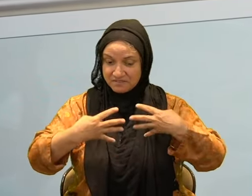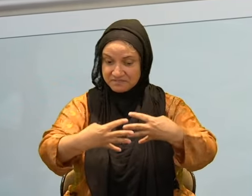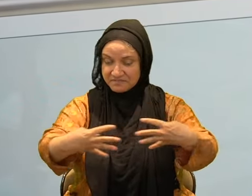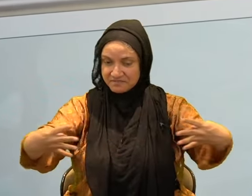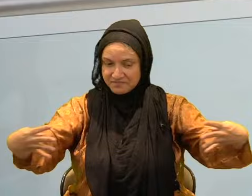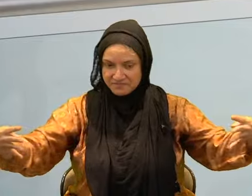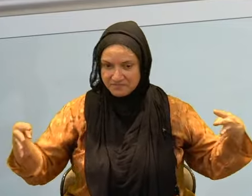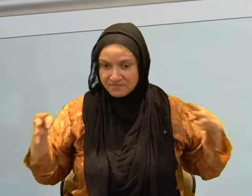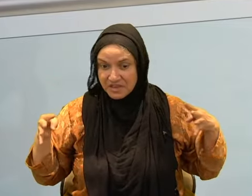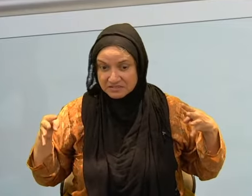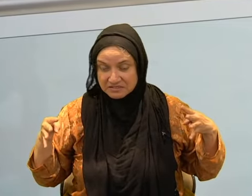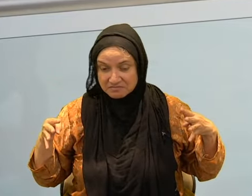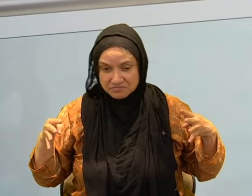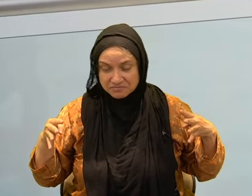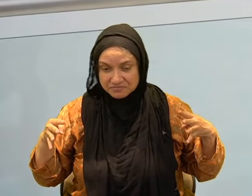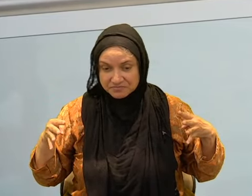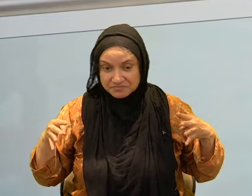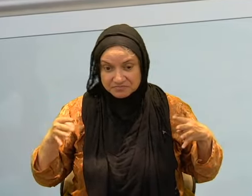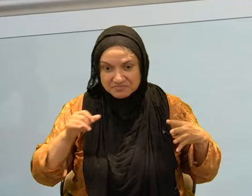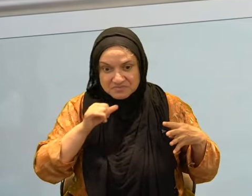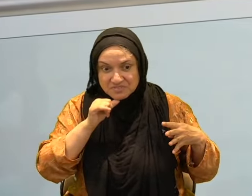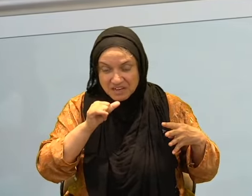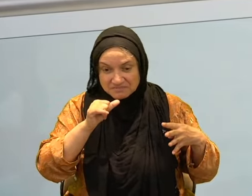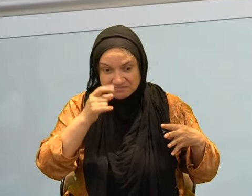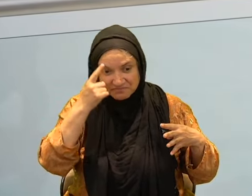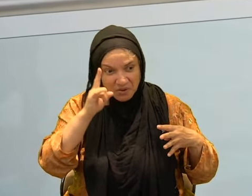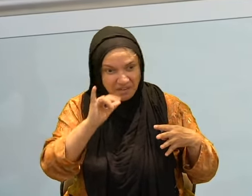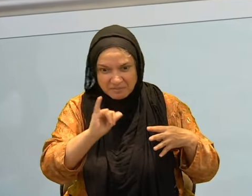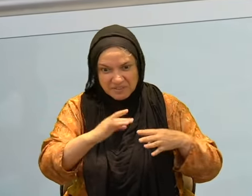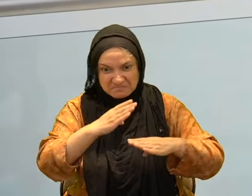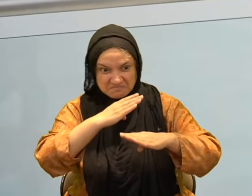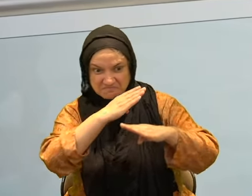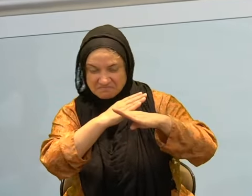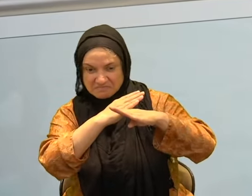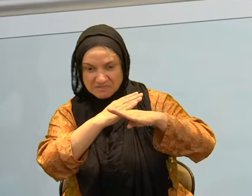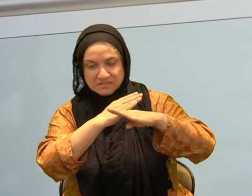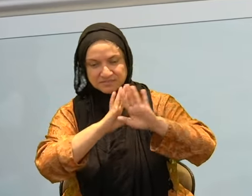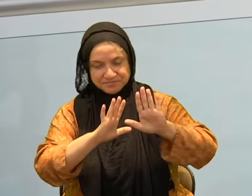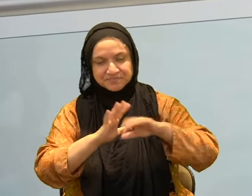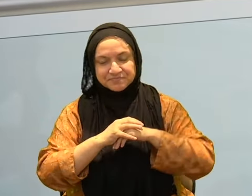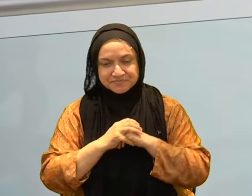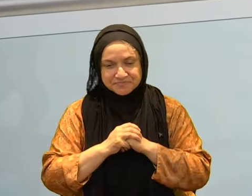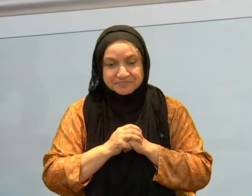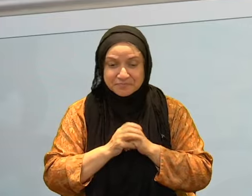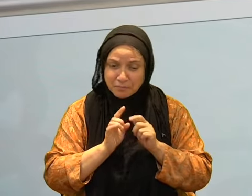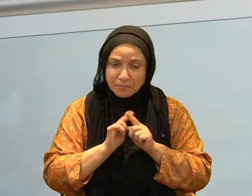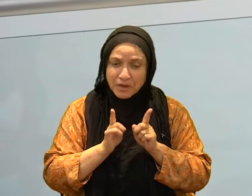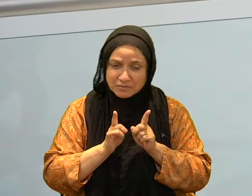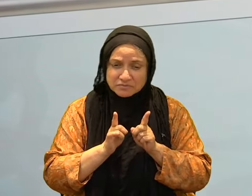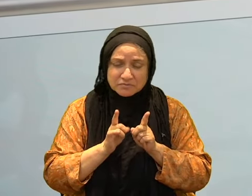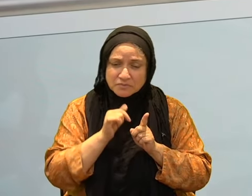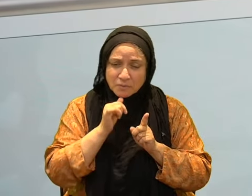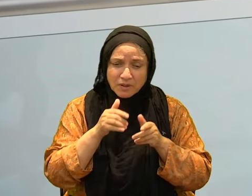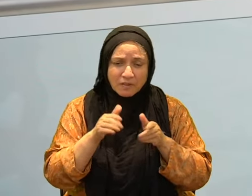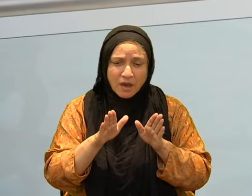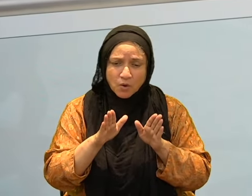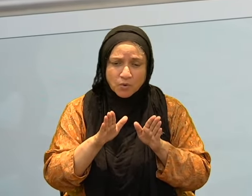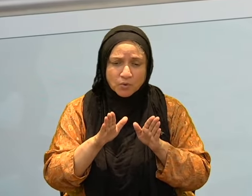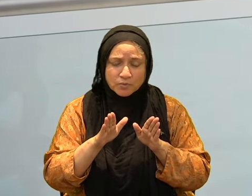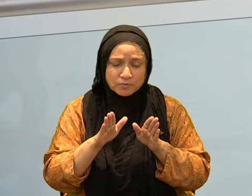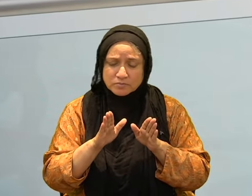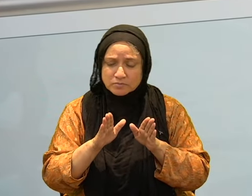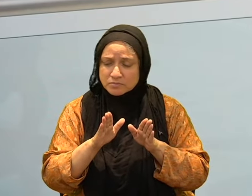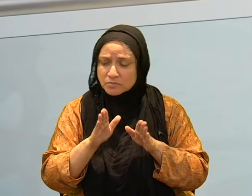don't transgress that fence. There's the house and then there's the area in front, right? The courtyard. You don't jump in that courtyard. You don't cross without